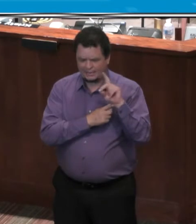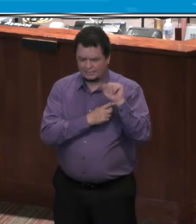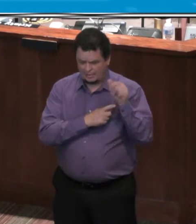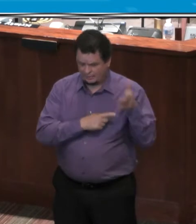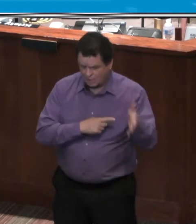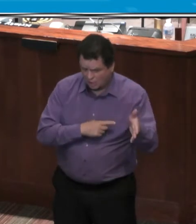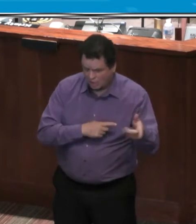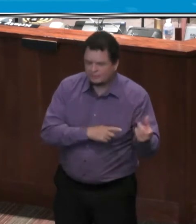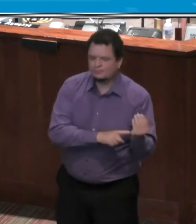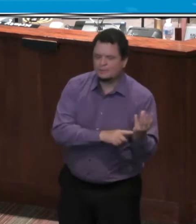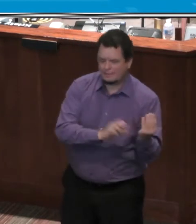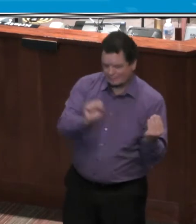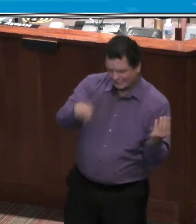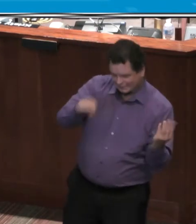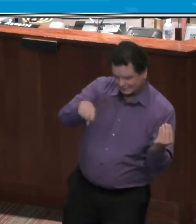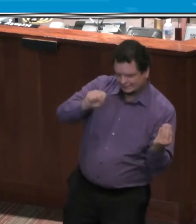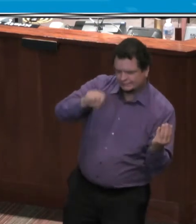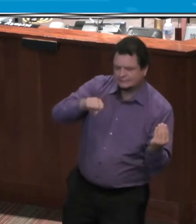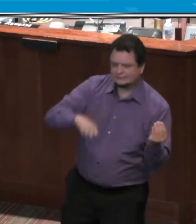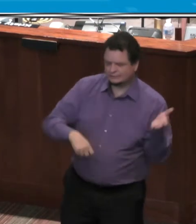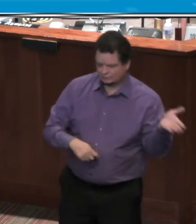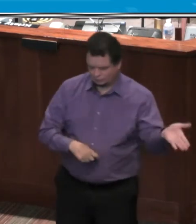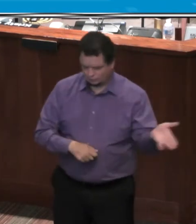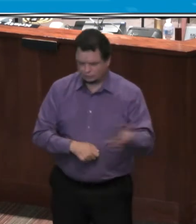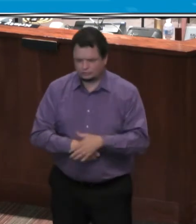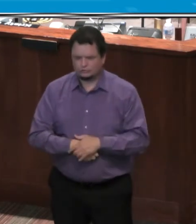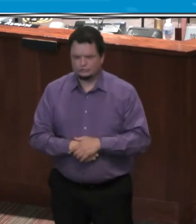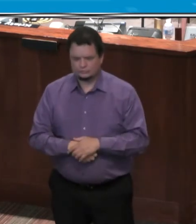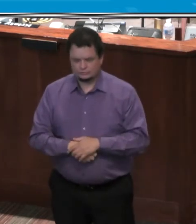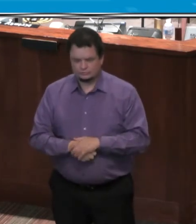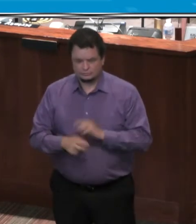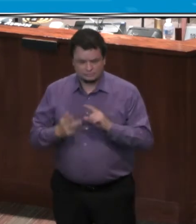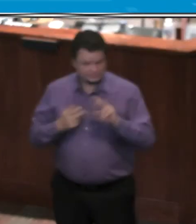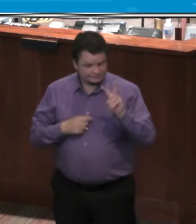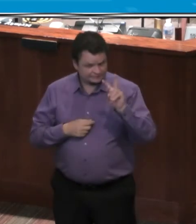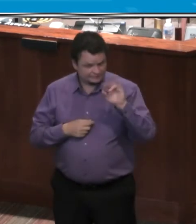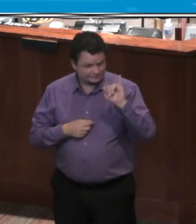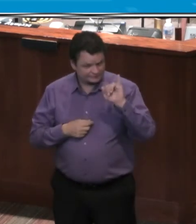Okay. And Vicki Broman.